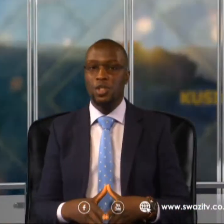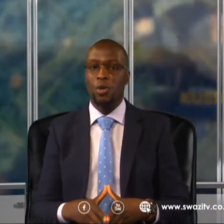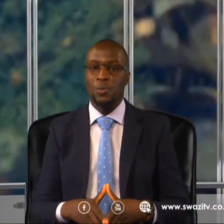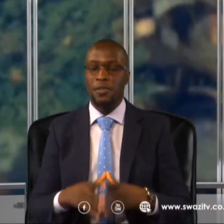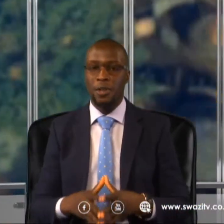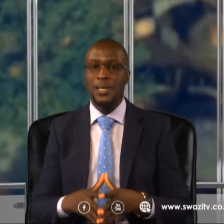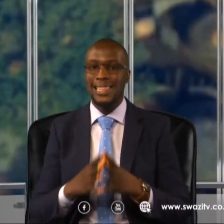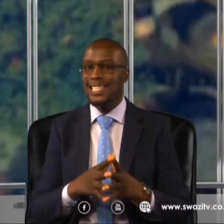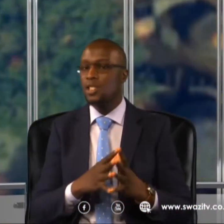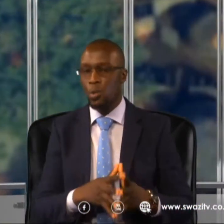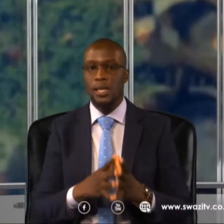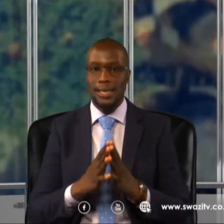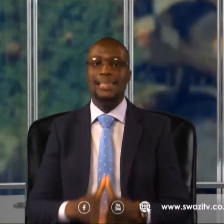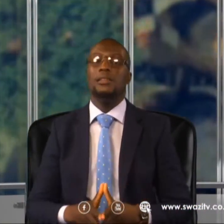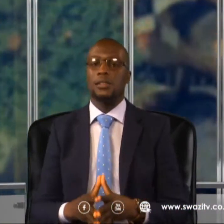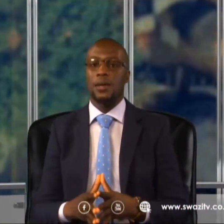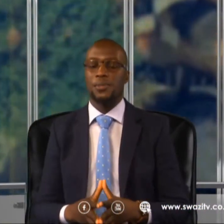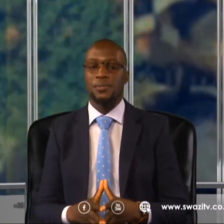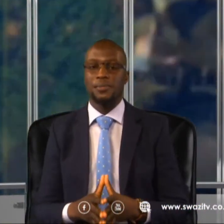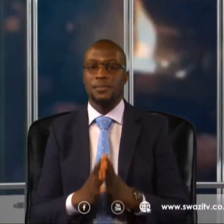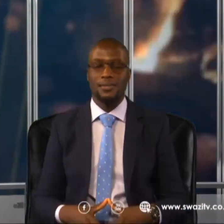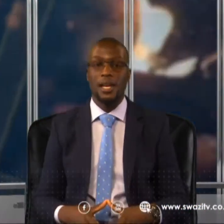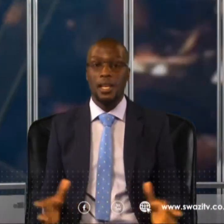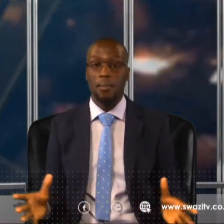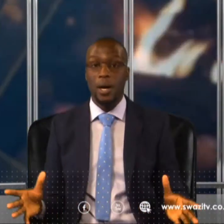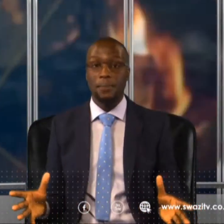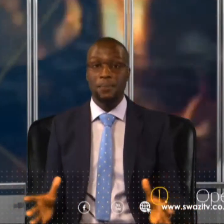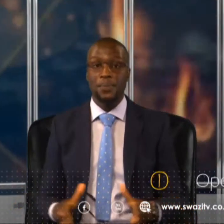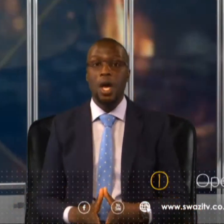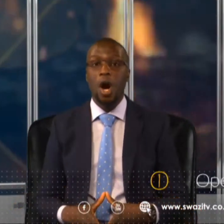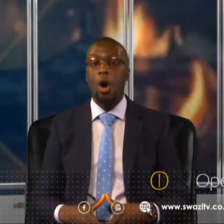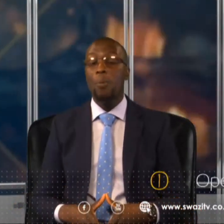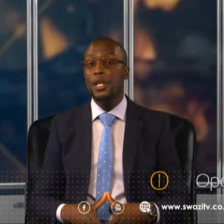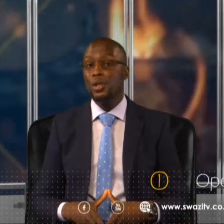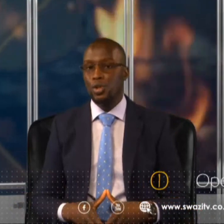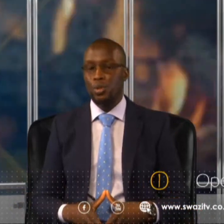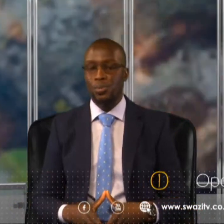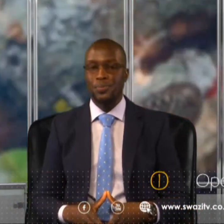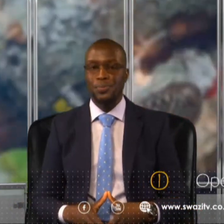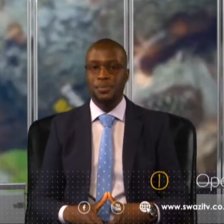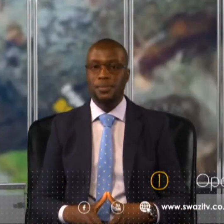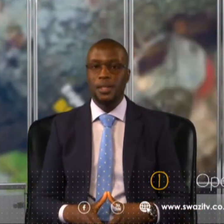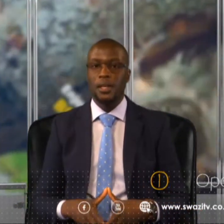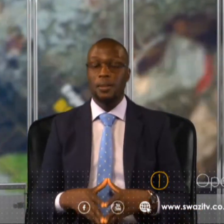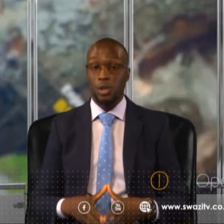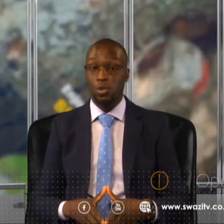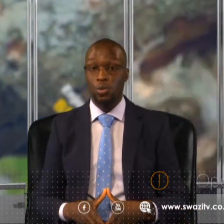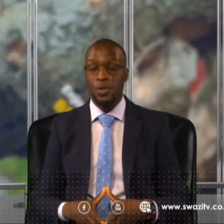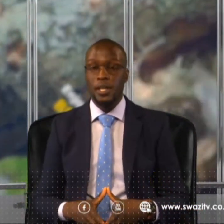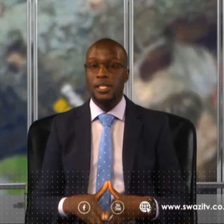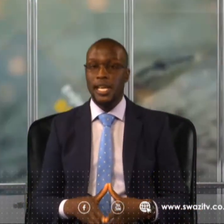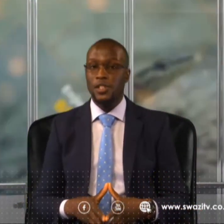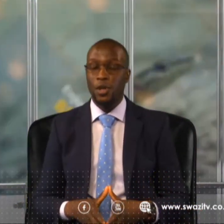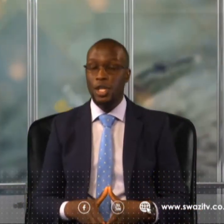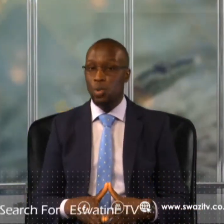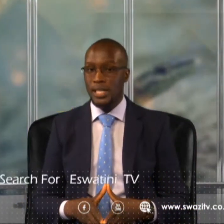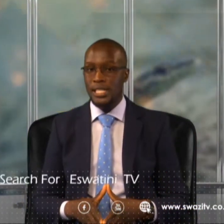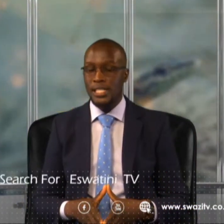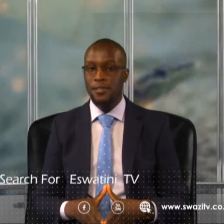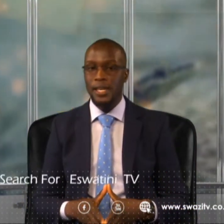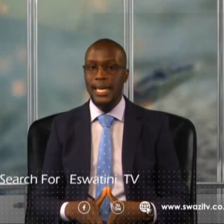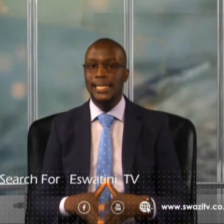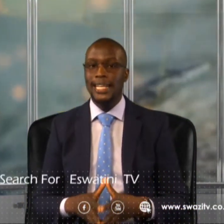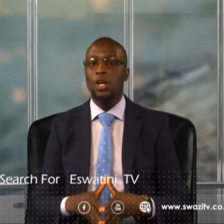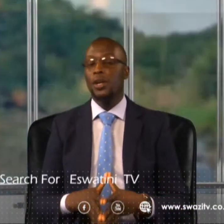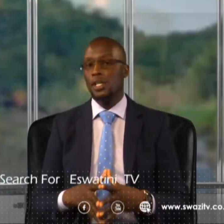stream these shows by following these quick, easy steps. Number 1, open YouTube. Number 2, search for